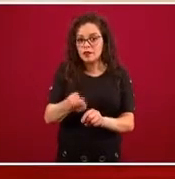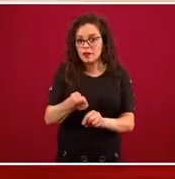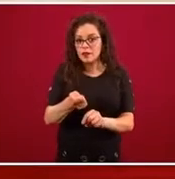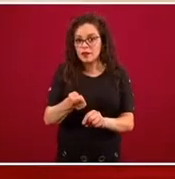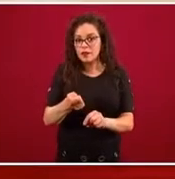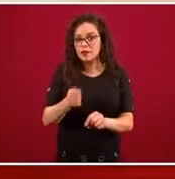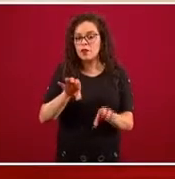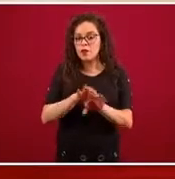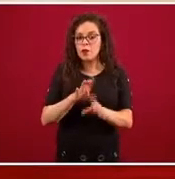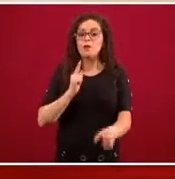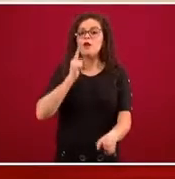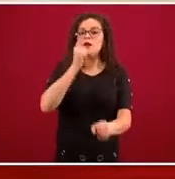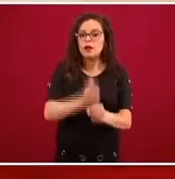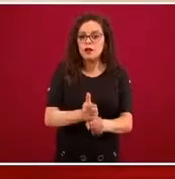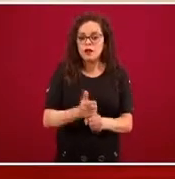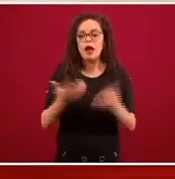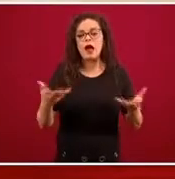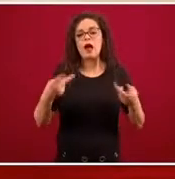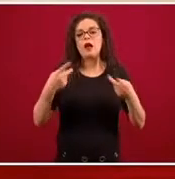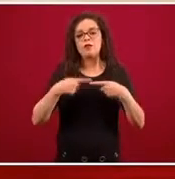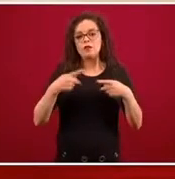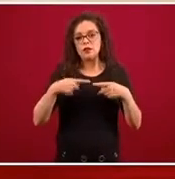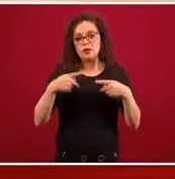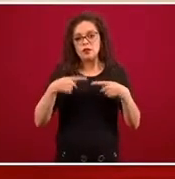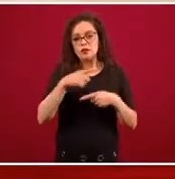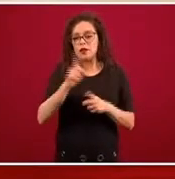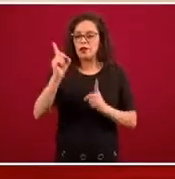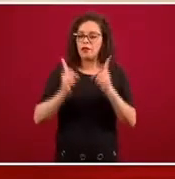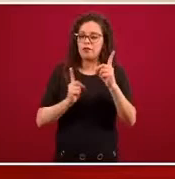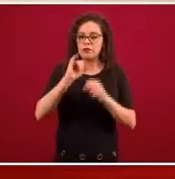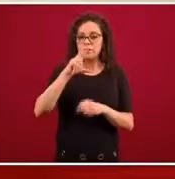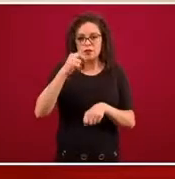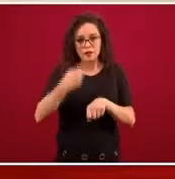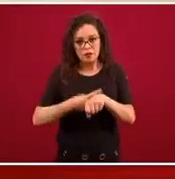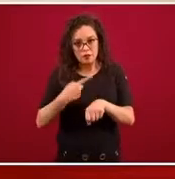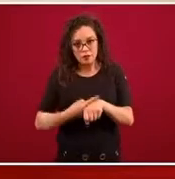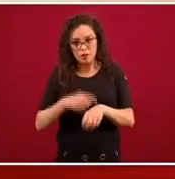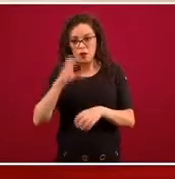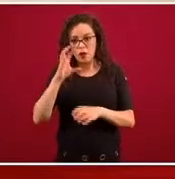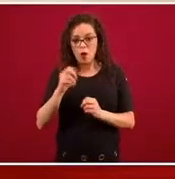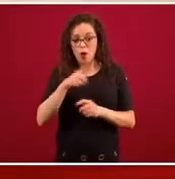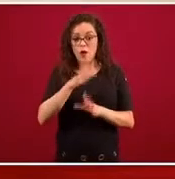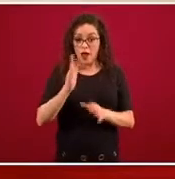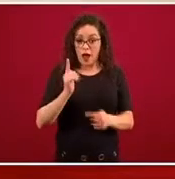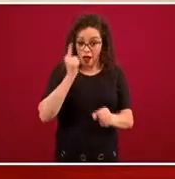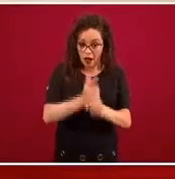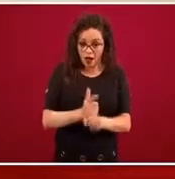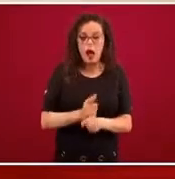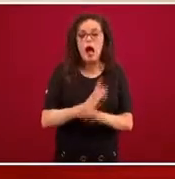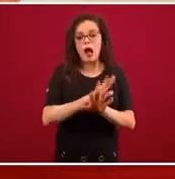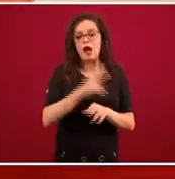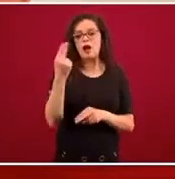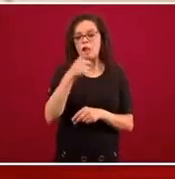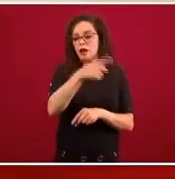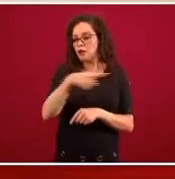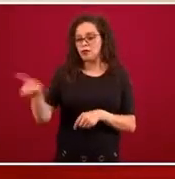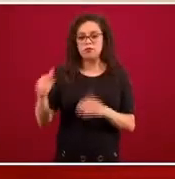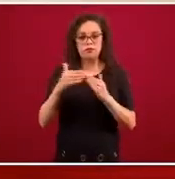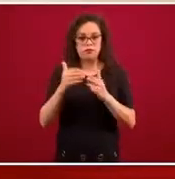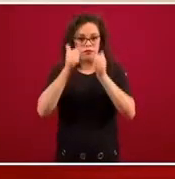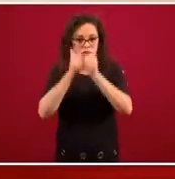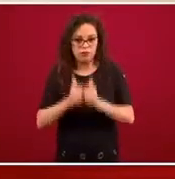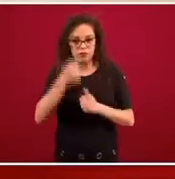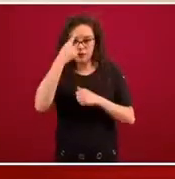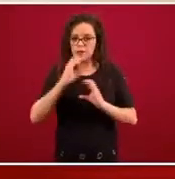and also to do their fair share when it comes to detection of cases, to isolation